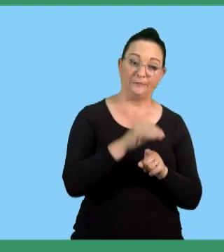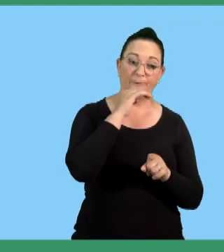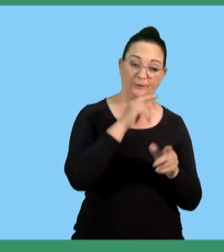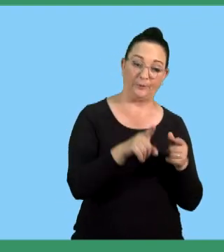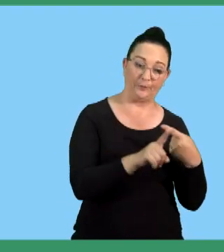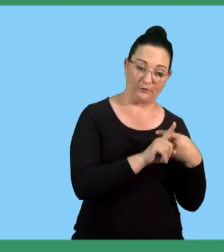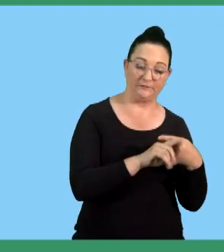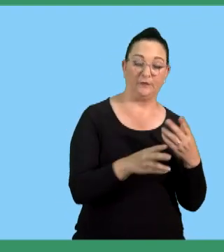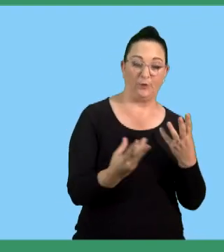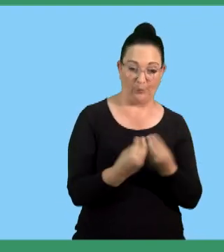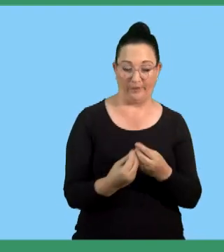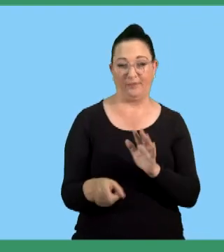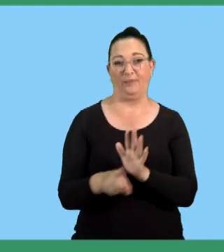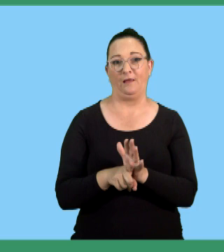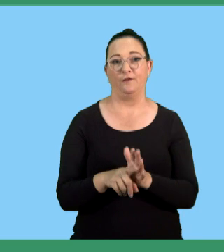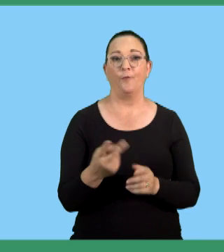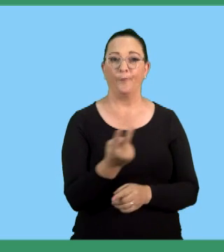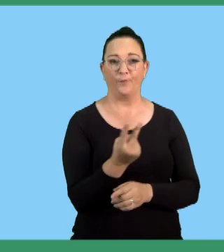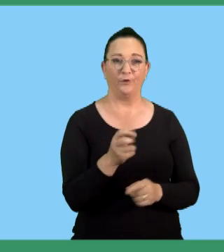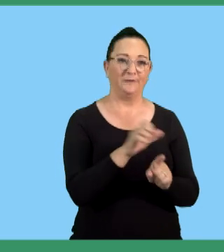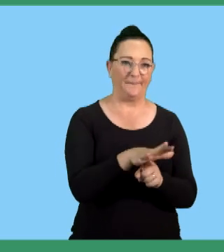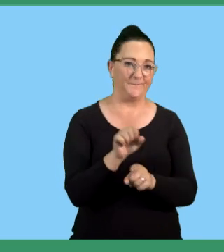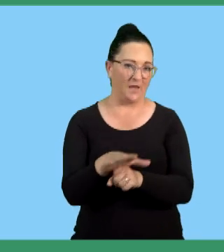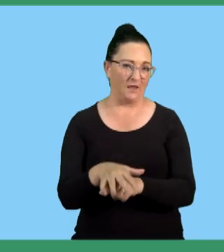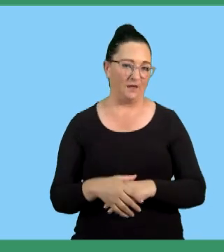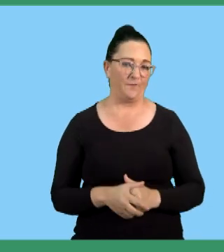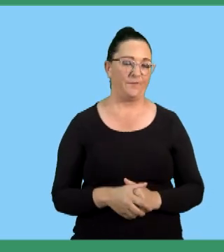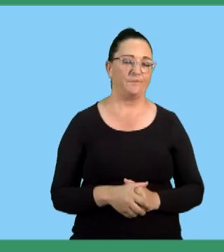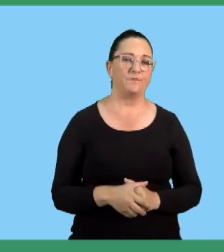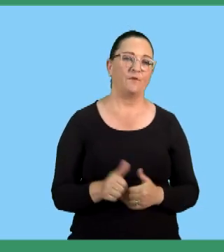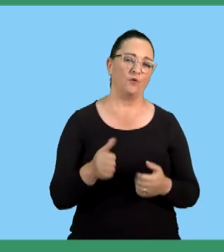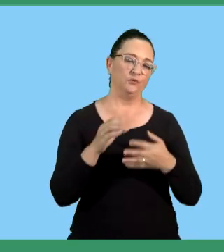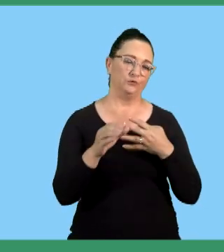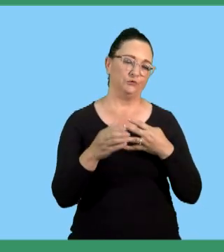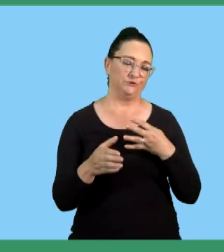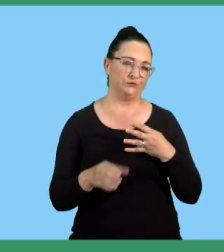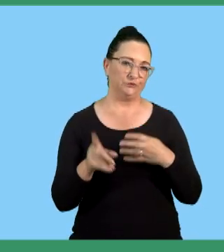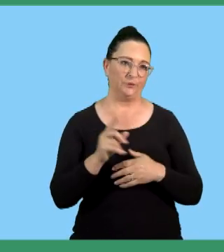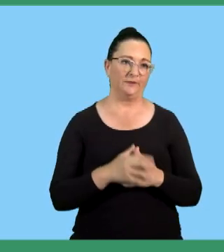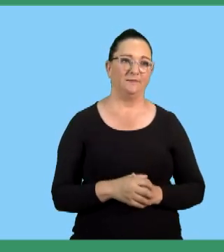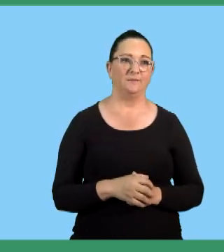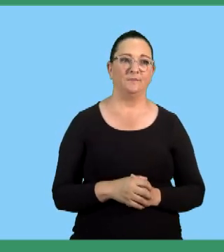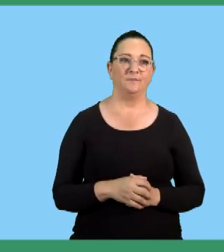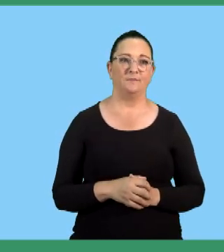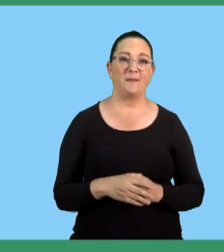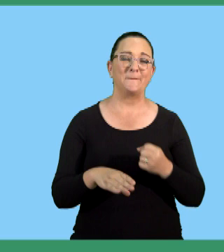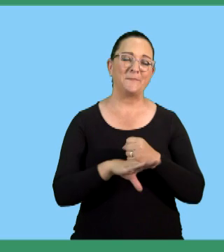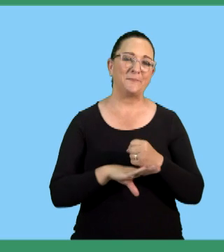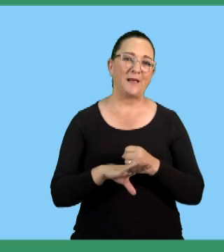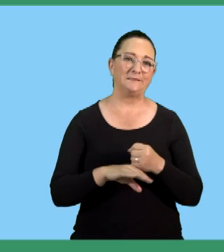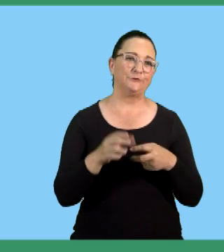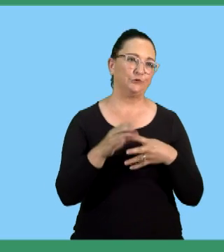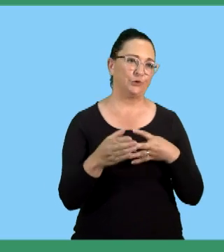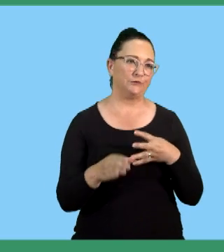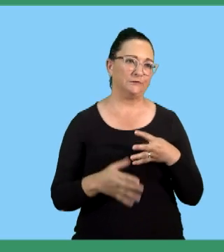positives and the negatives. So what are the positives and the negatives of the basic conditions? Right. So the basic